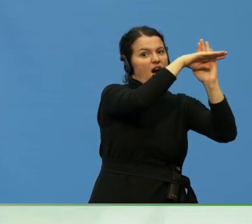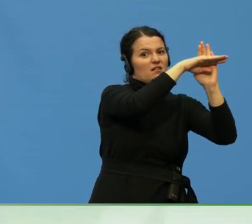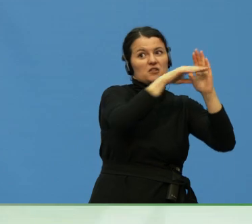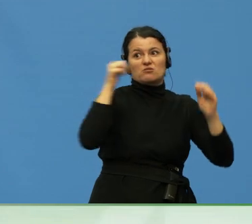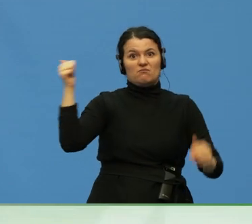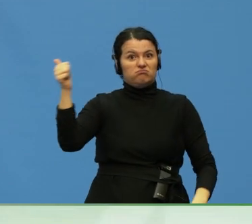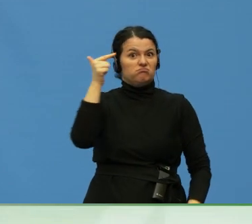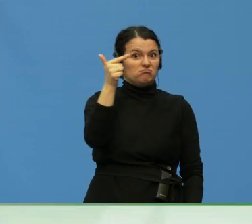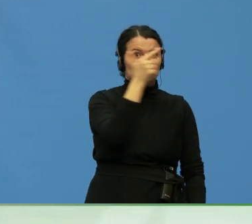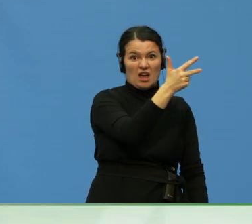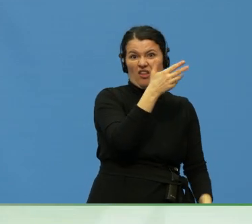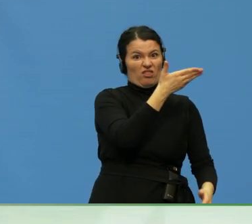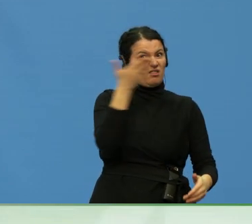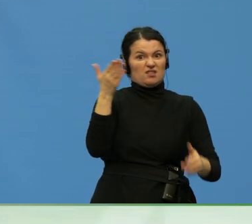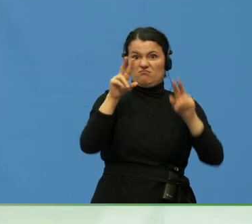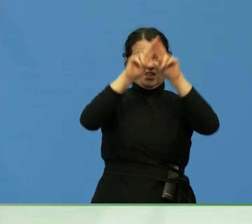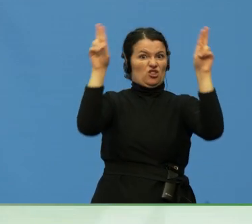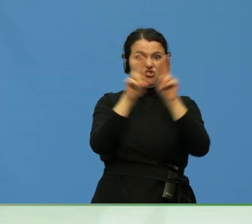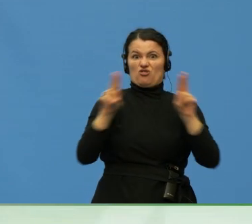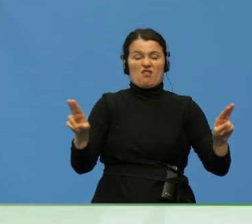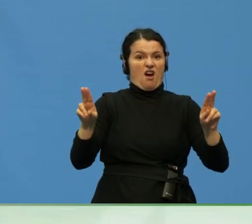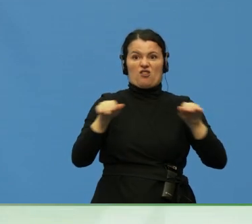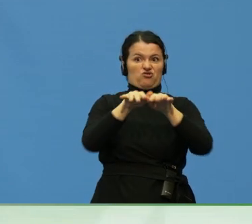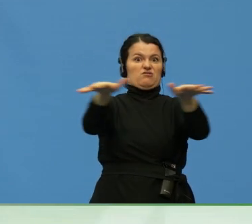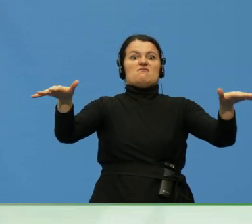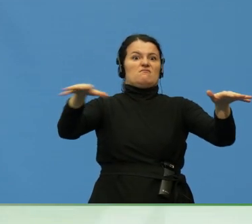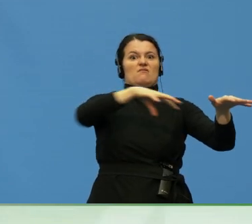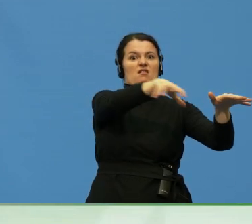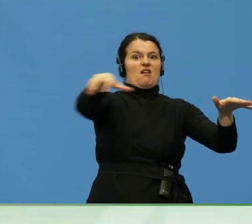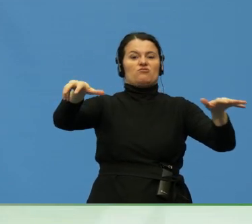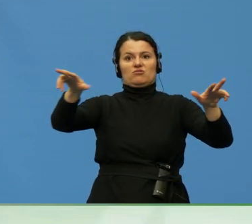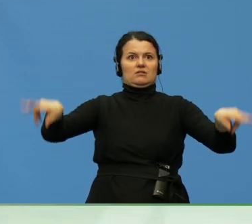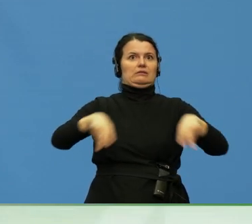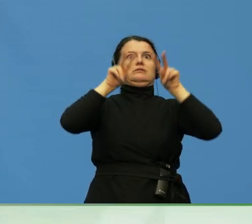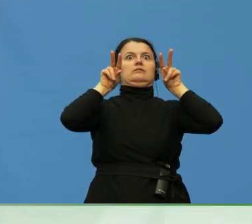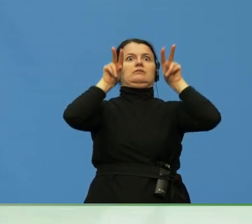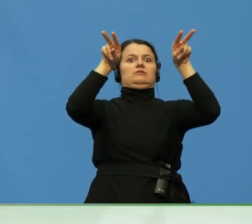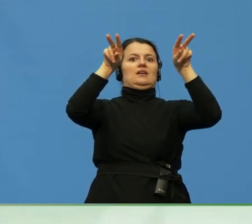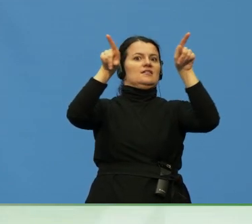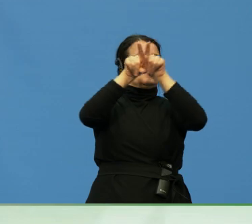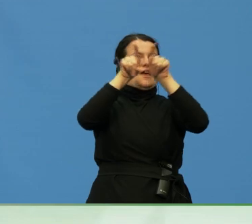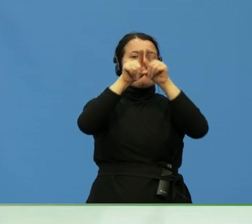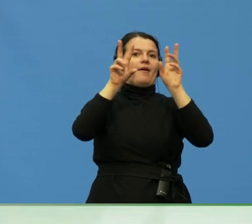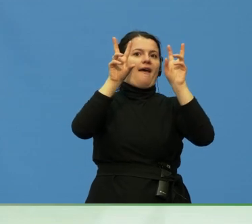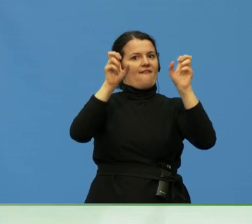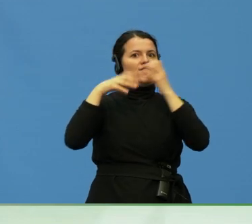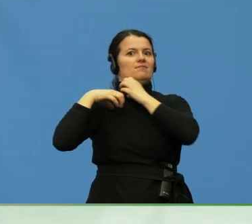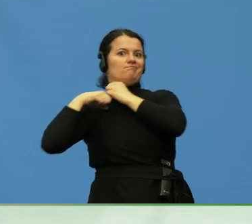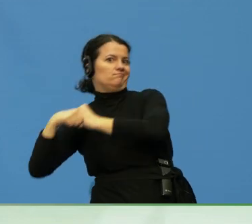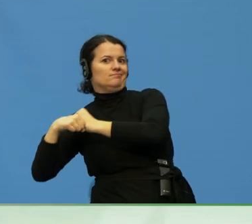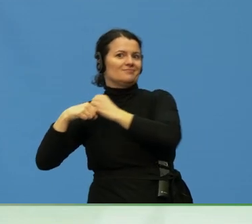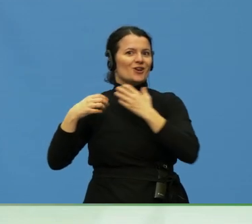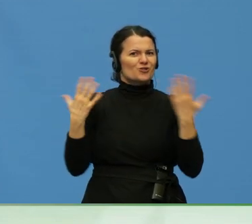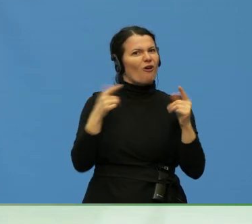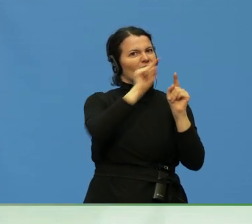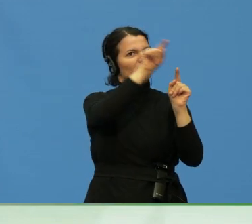these international instruments, translate into binding national laws and actual enforcement. What can be taken to court? Is